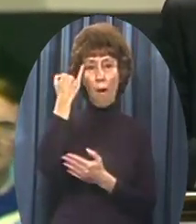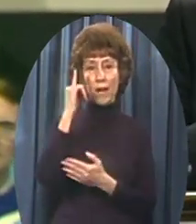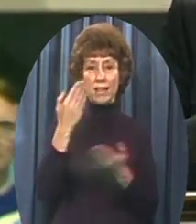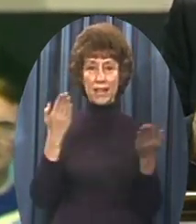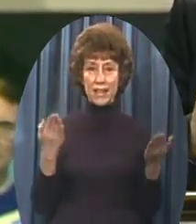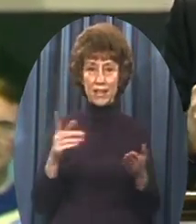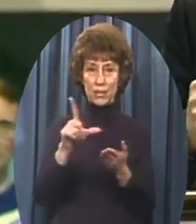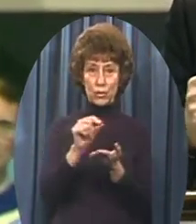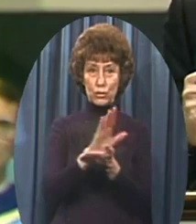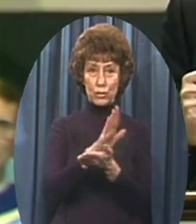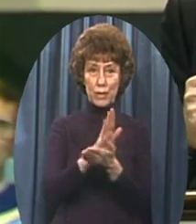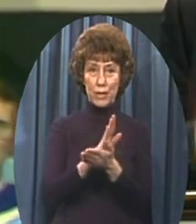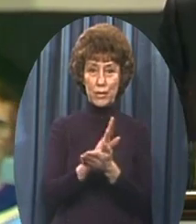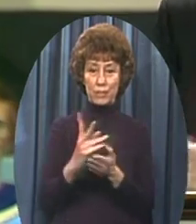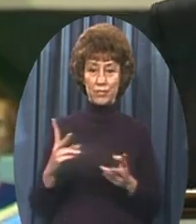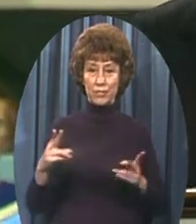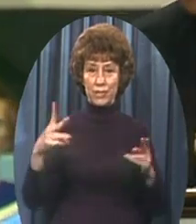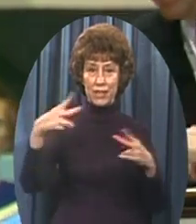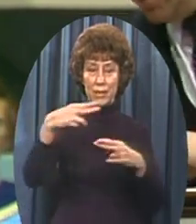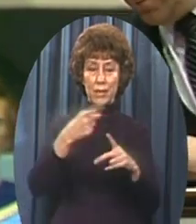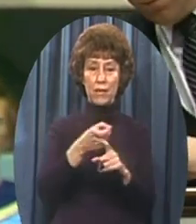clipping from the,